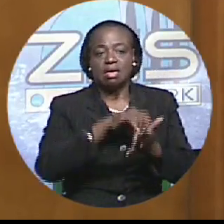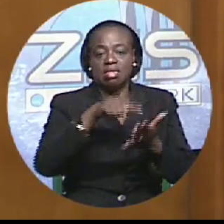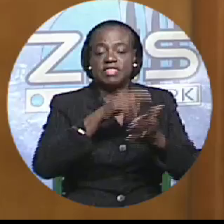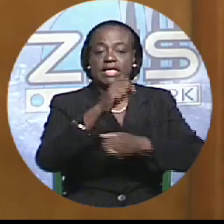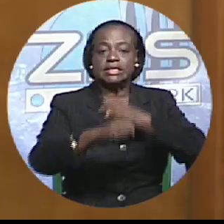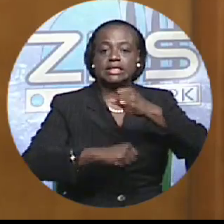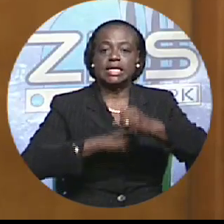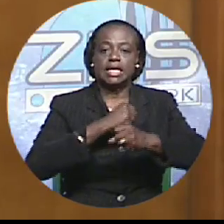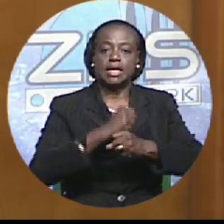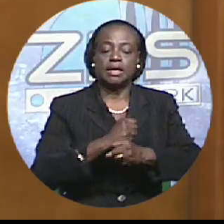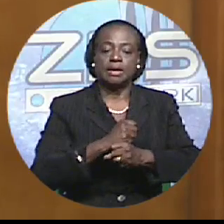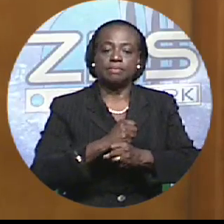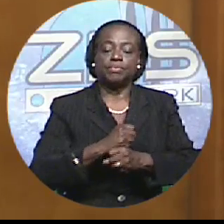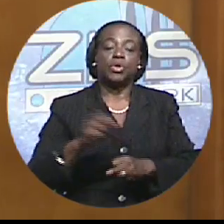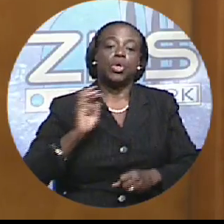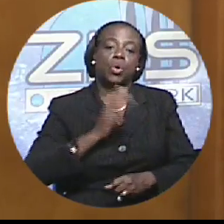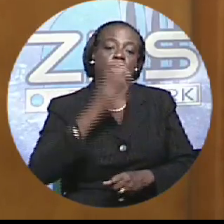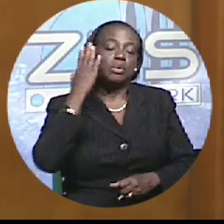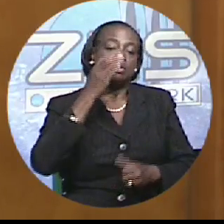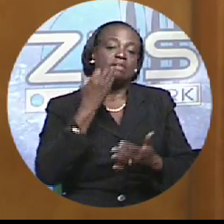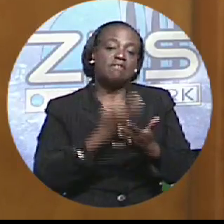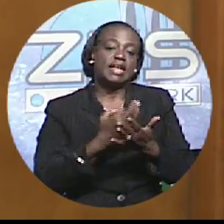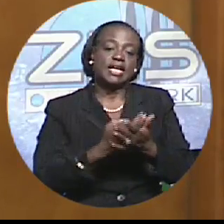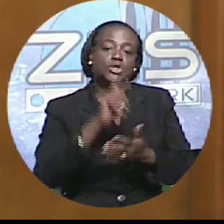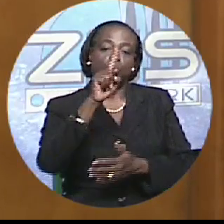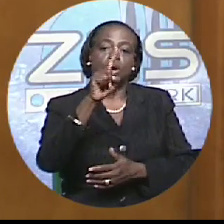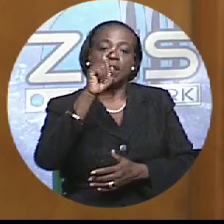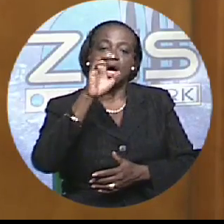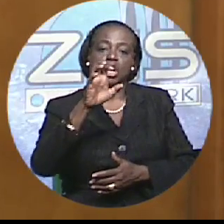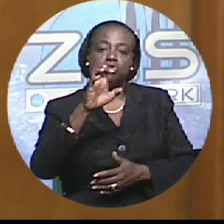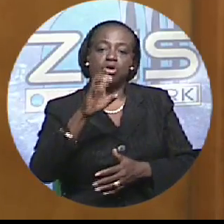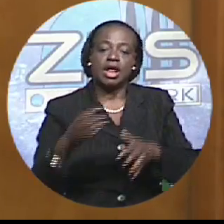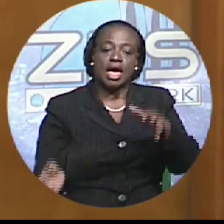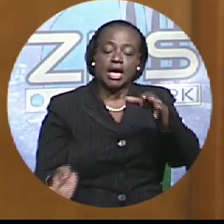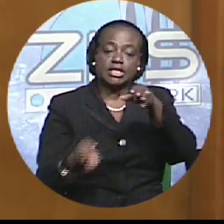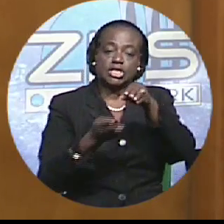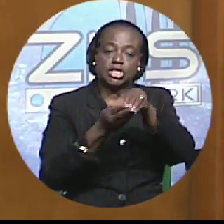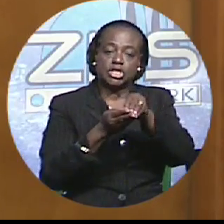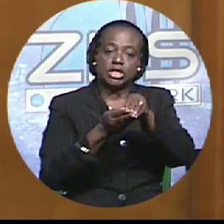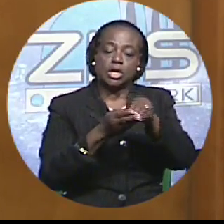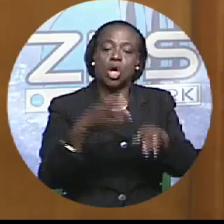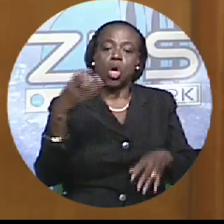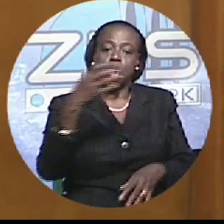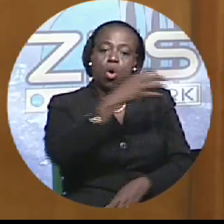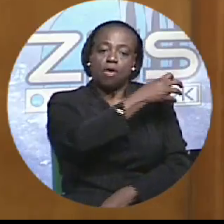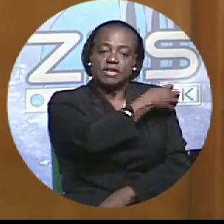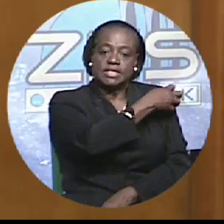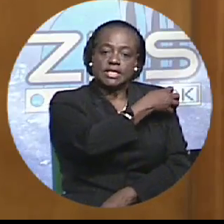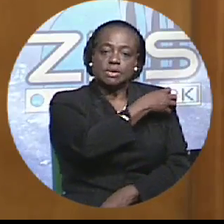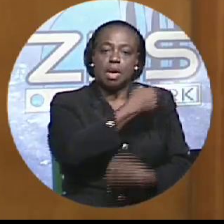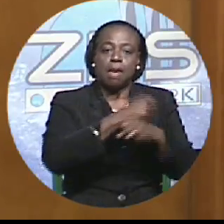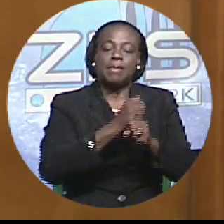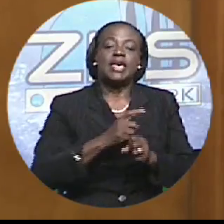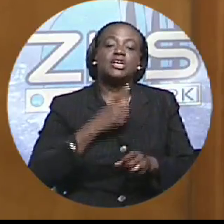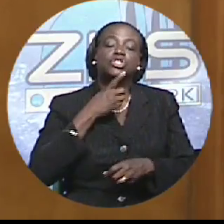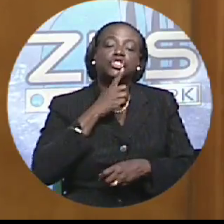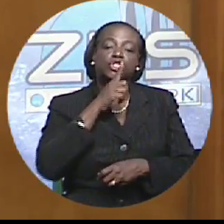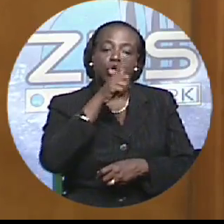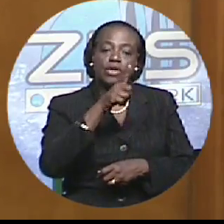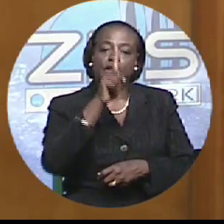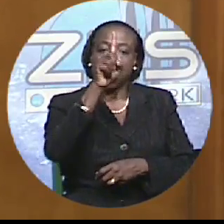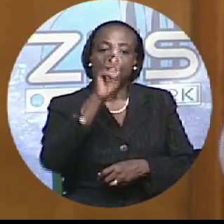year subject to financing of 100 additional officers, and we want to make sure at least a quarter of them form the